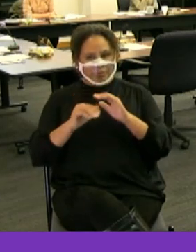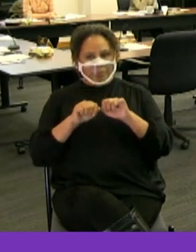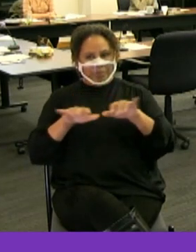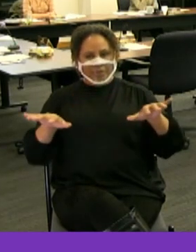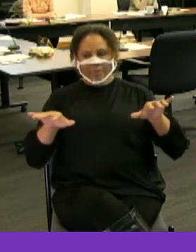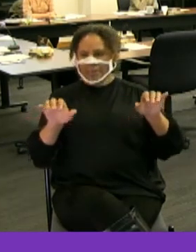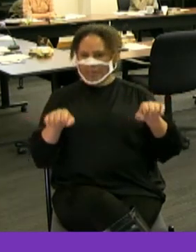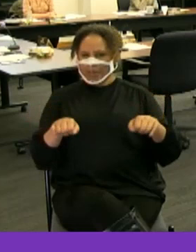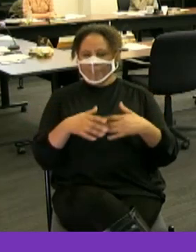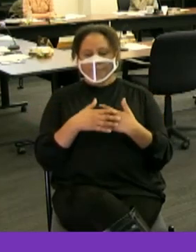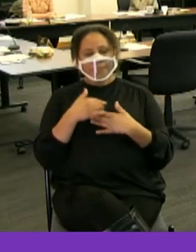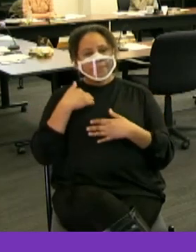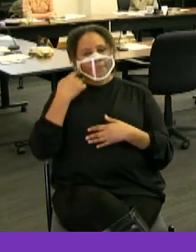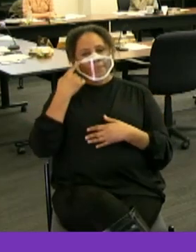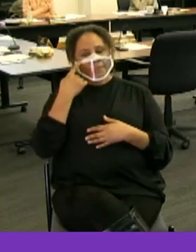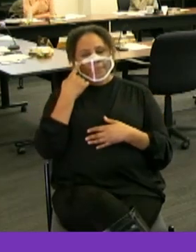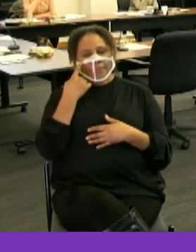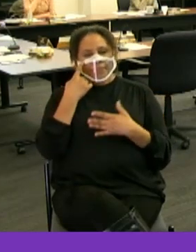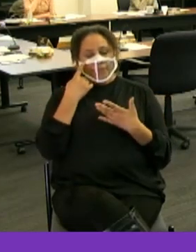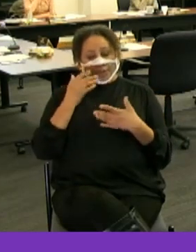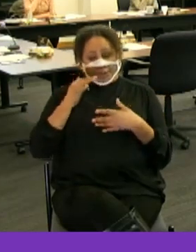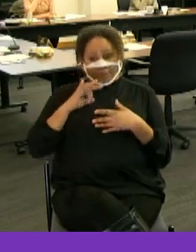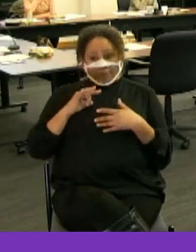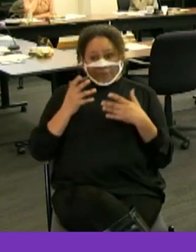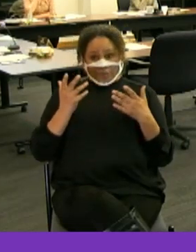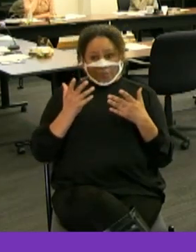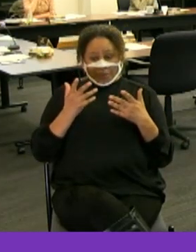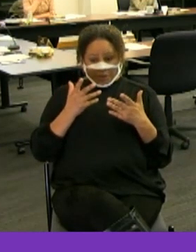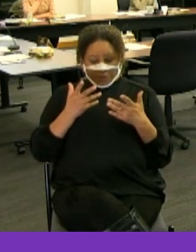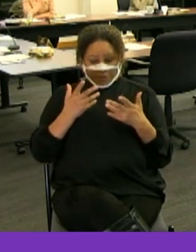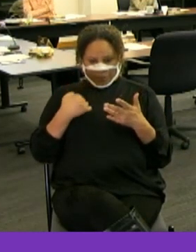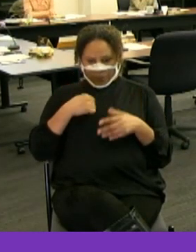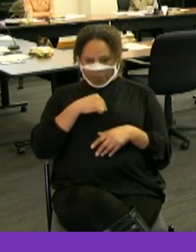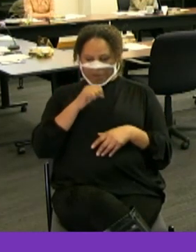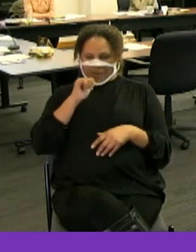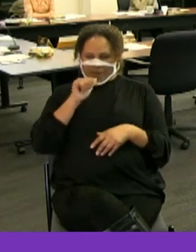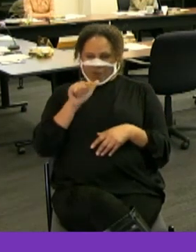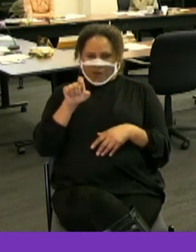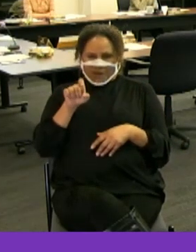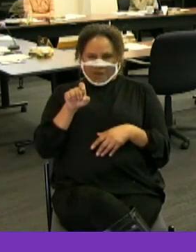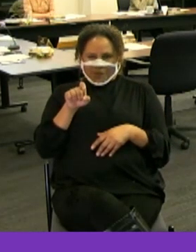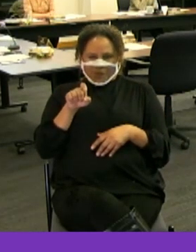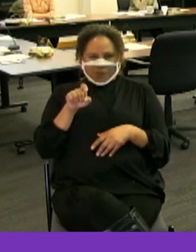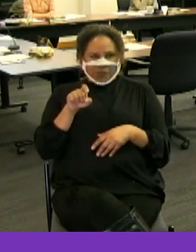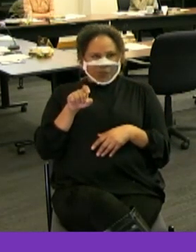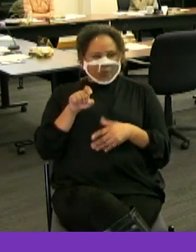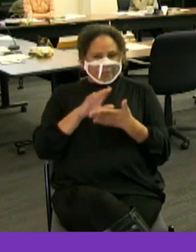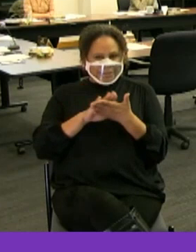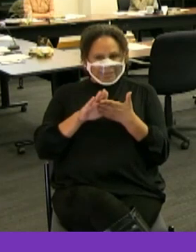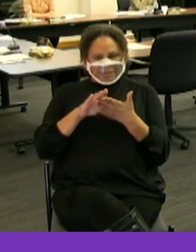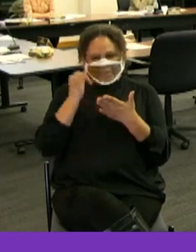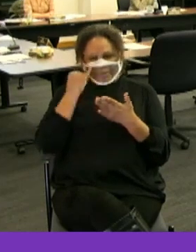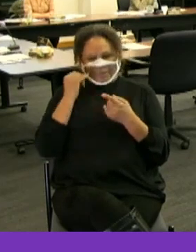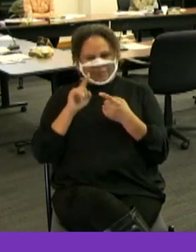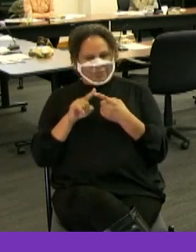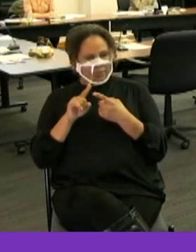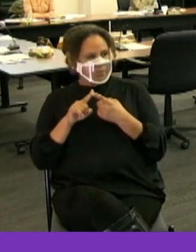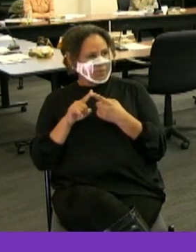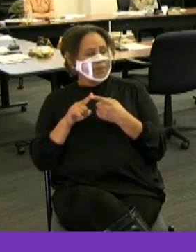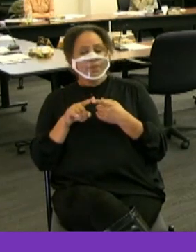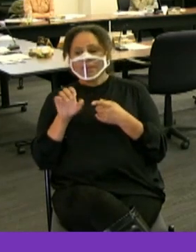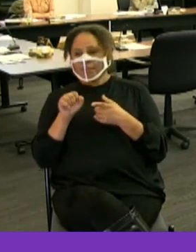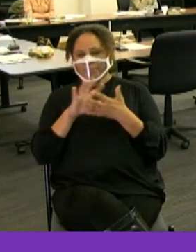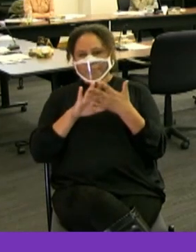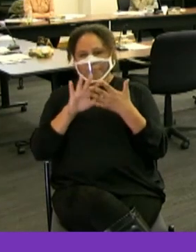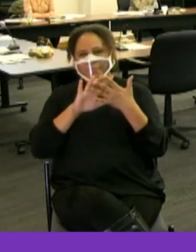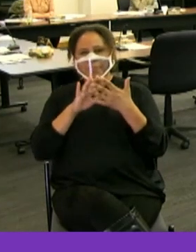I think it might be advantageous to us as trustees, so we don't have to, clicking, it'd be nice if that was one of the other Right, things. we can do that.